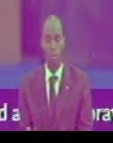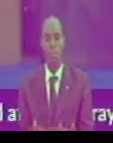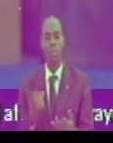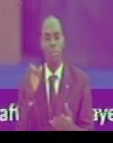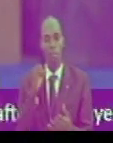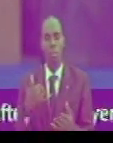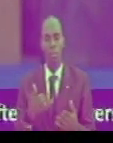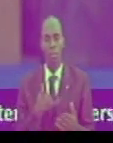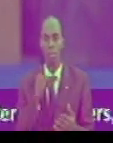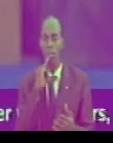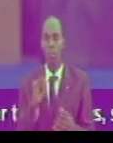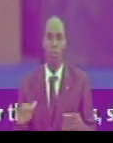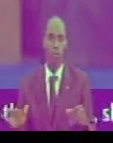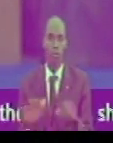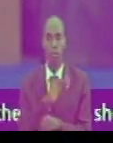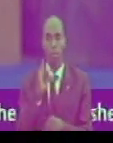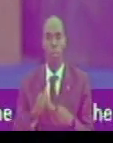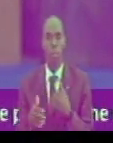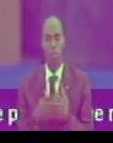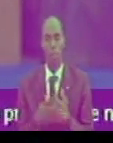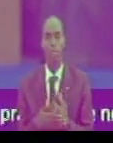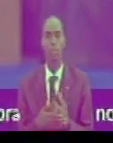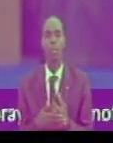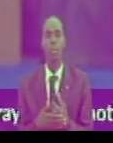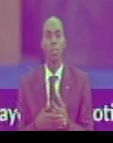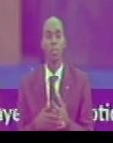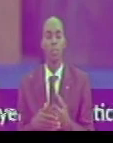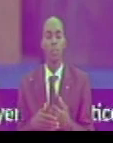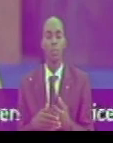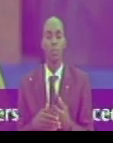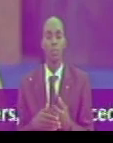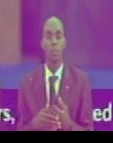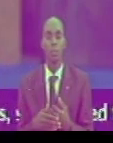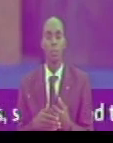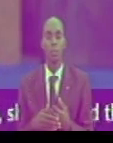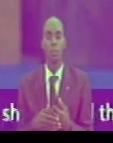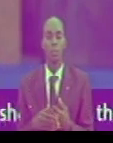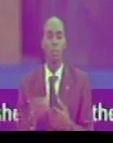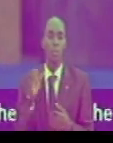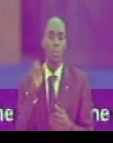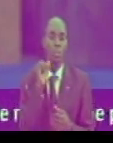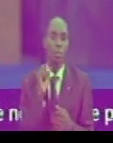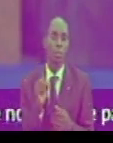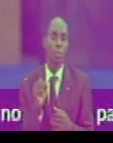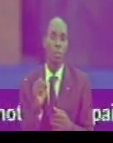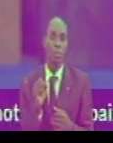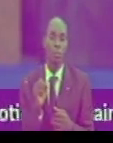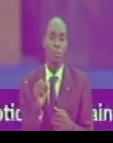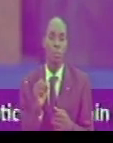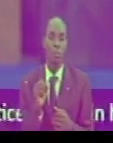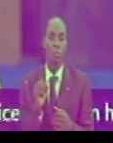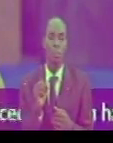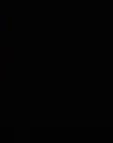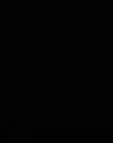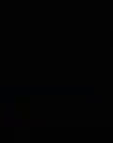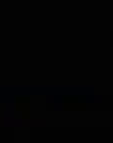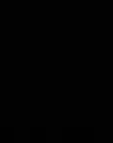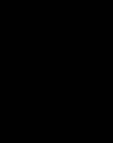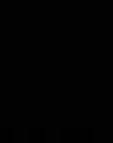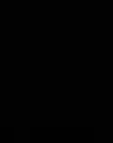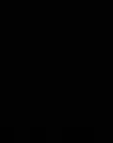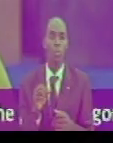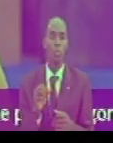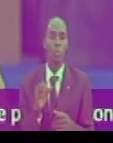Thursday, rejoicing and praising God, and all of a sudden, we prayed the night prayer and we slept. For me to wake up around 2,